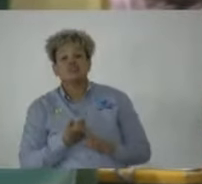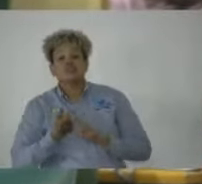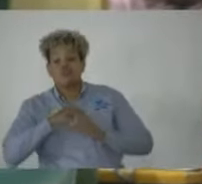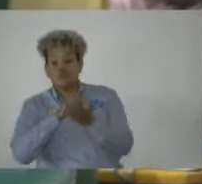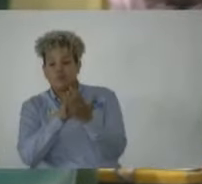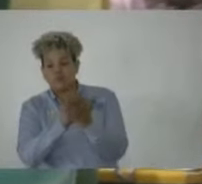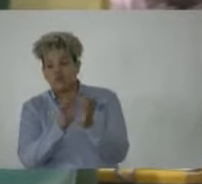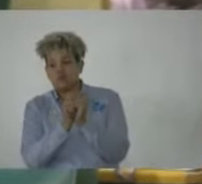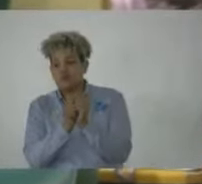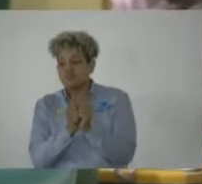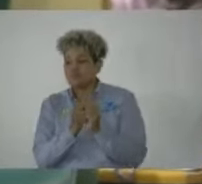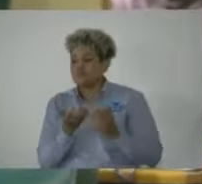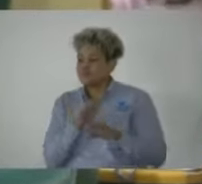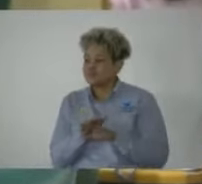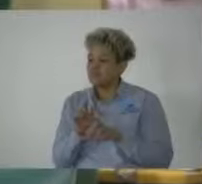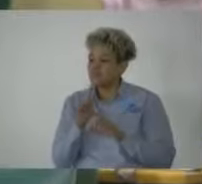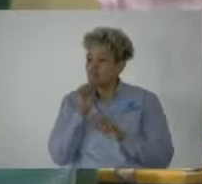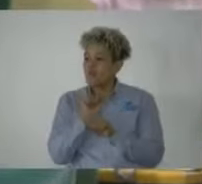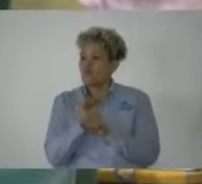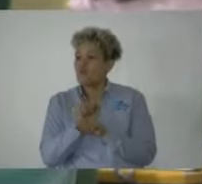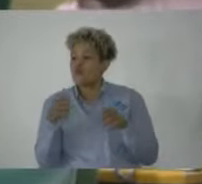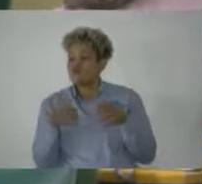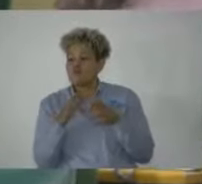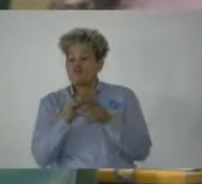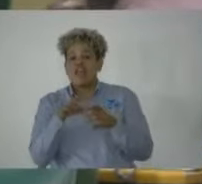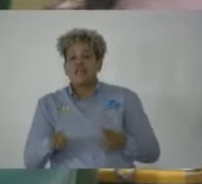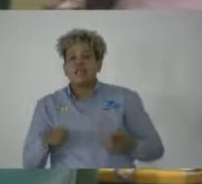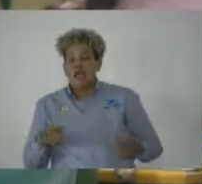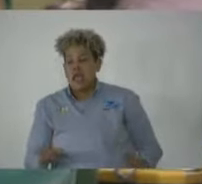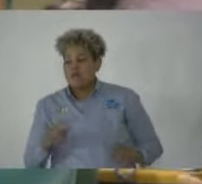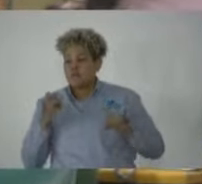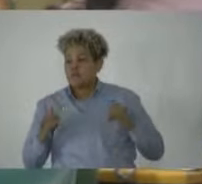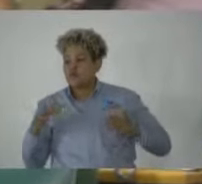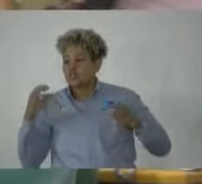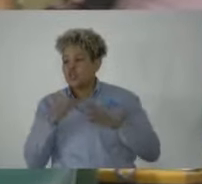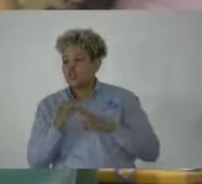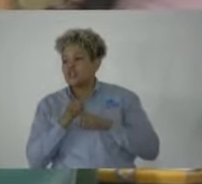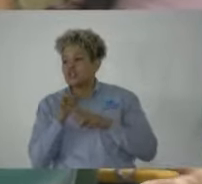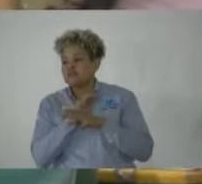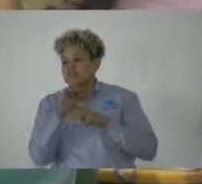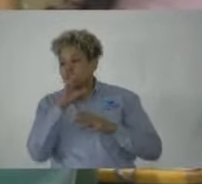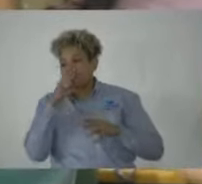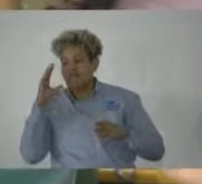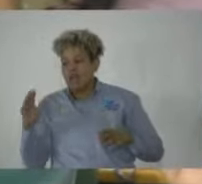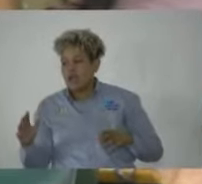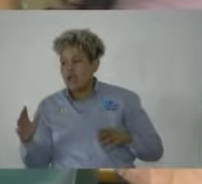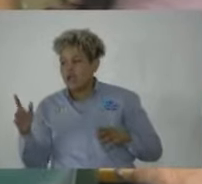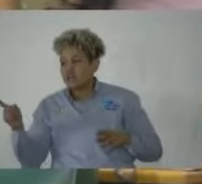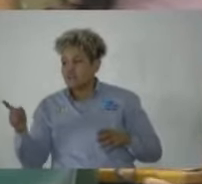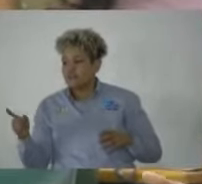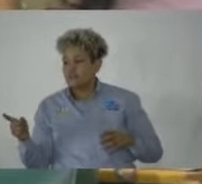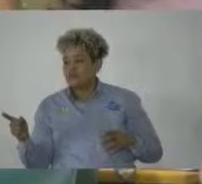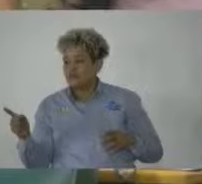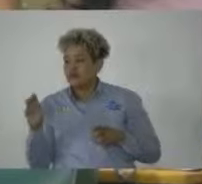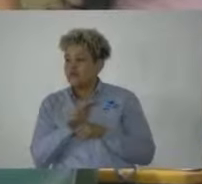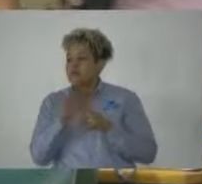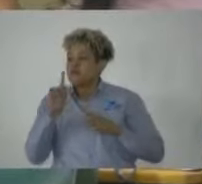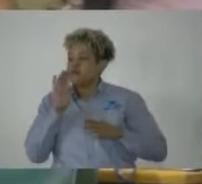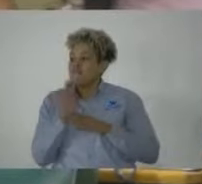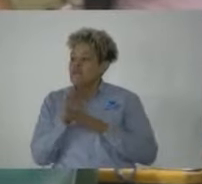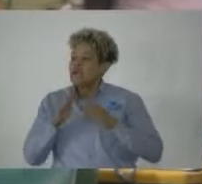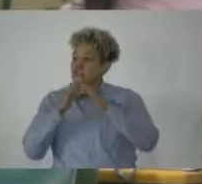putting together, Madam Speaker, a working group in this regard, which includes the Ministry of Agriculture, the Ministry of